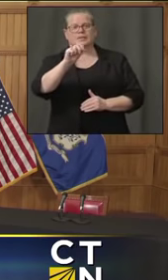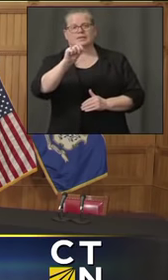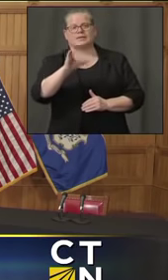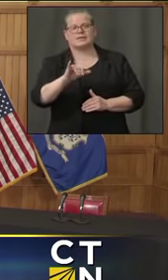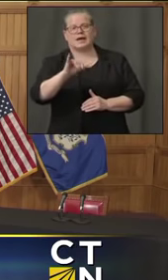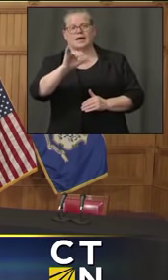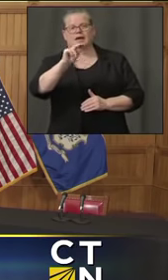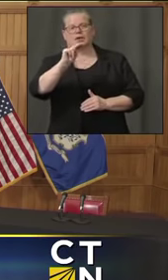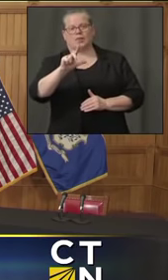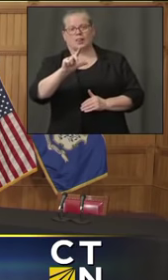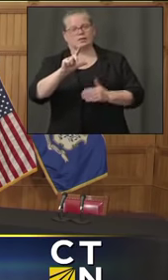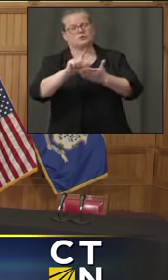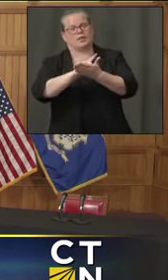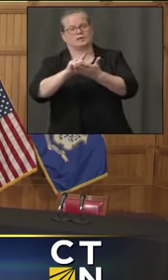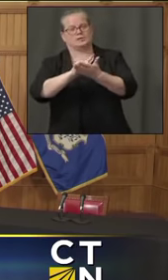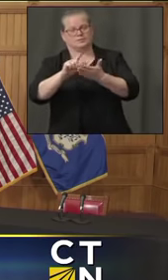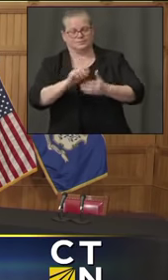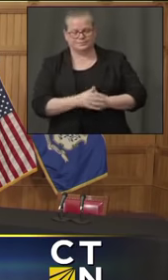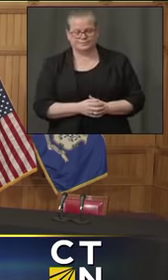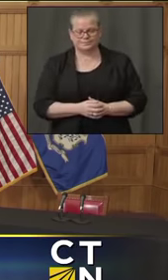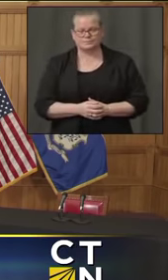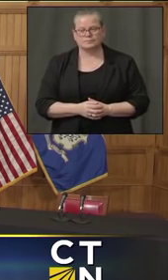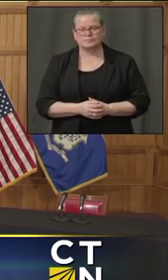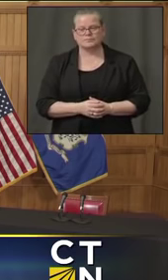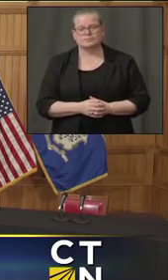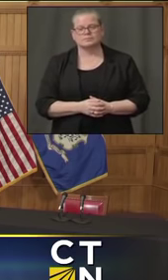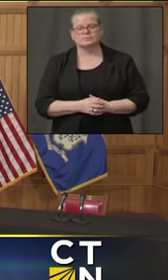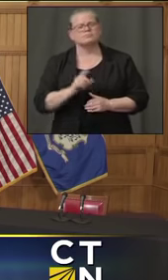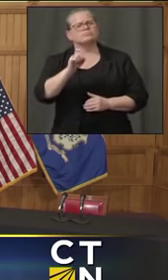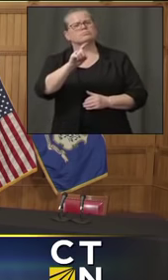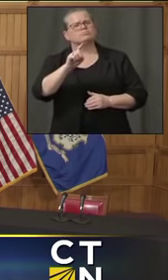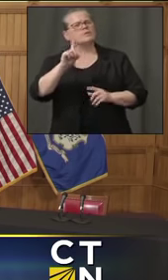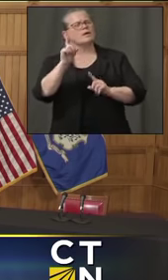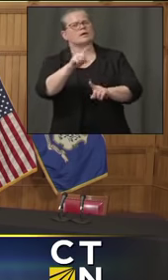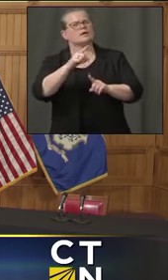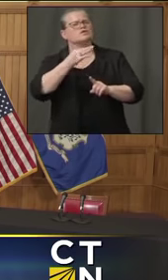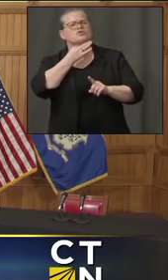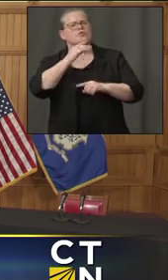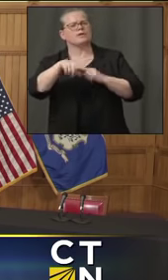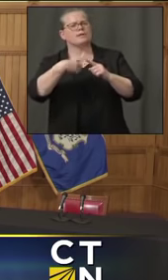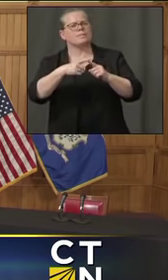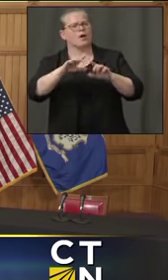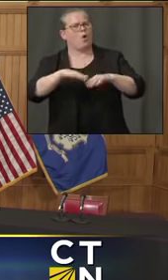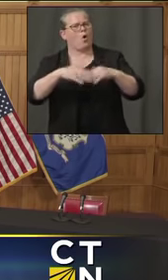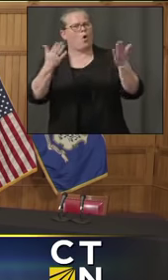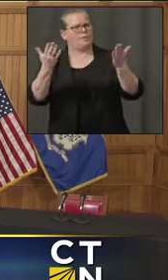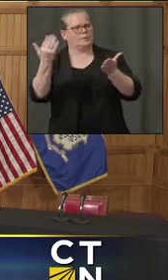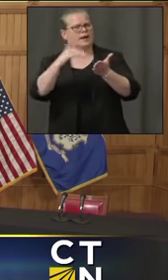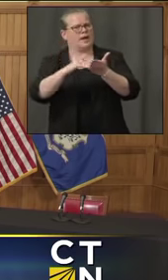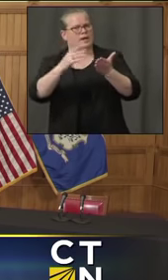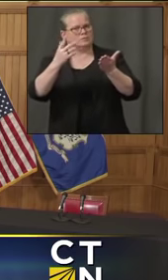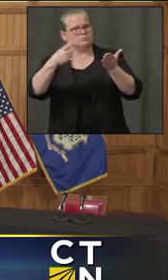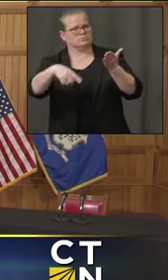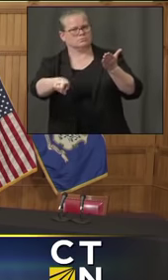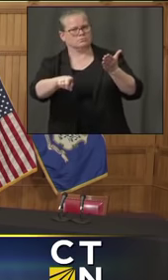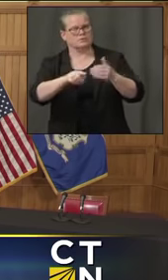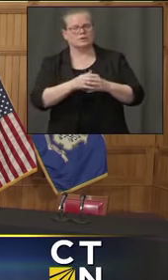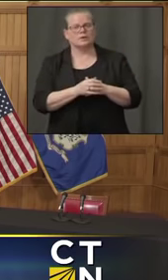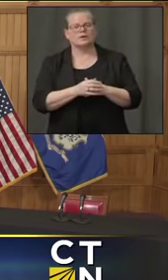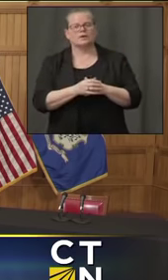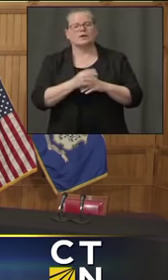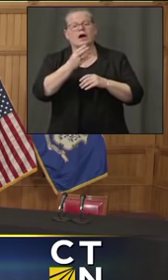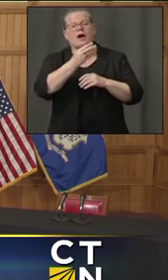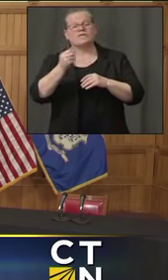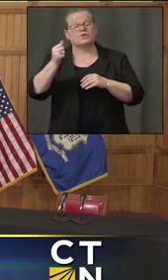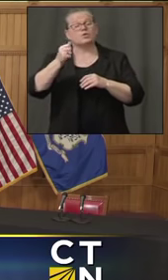Hi, I have a few questions for the governor about reopening. I've had some conversations with a couple bridal shop owners